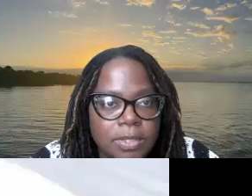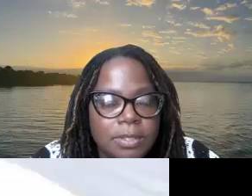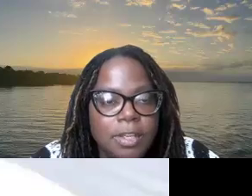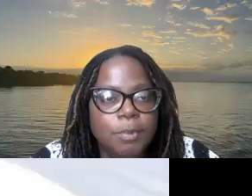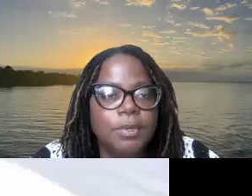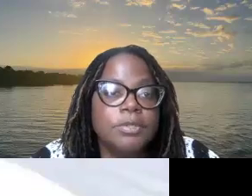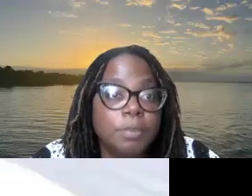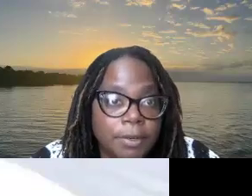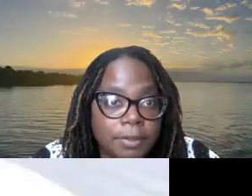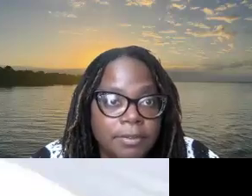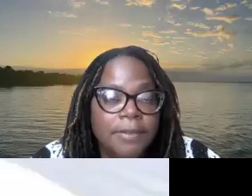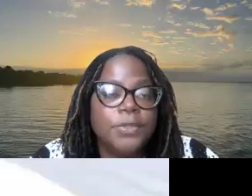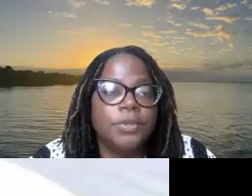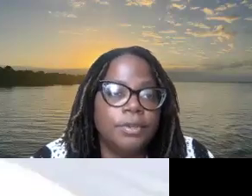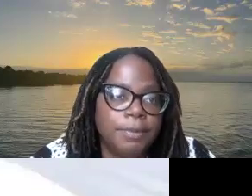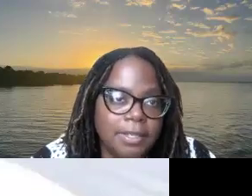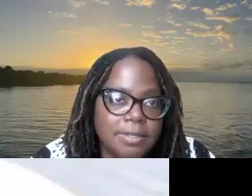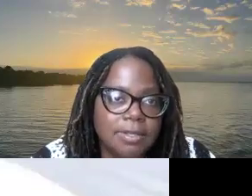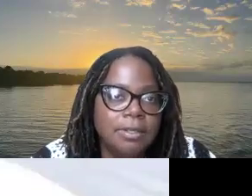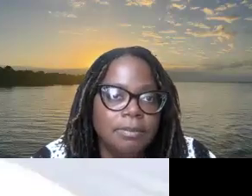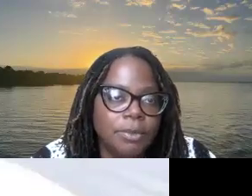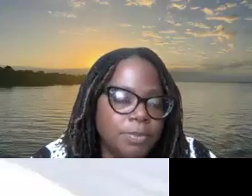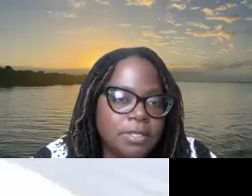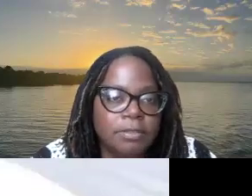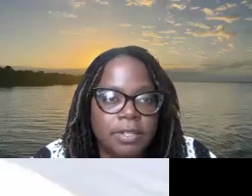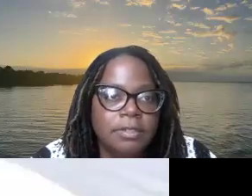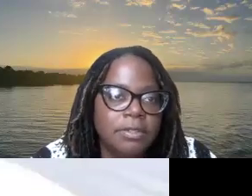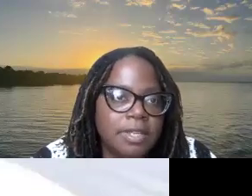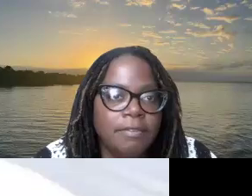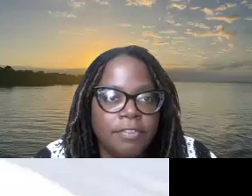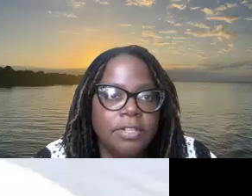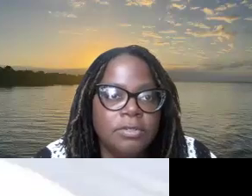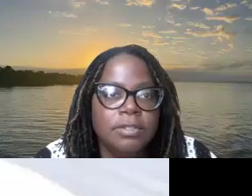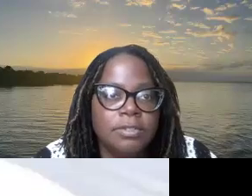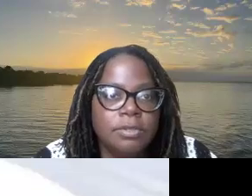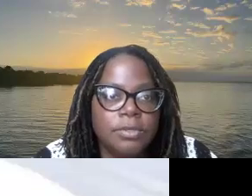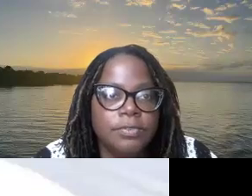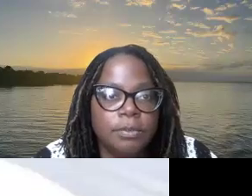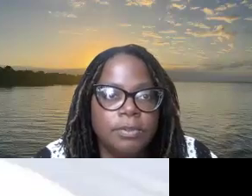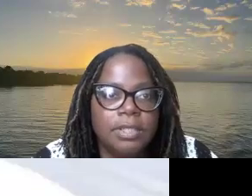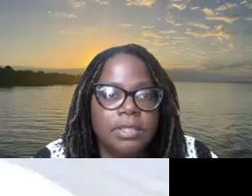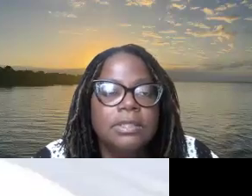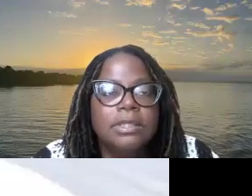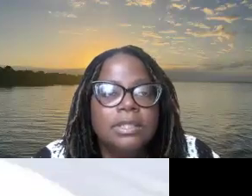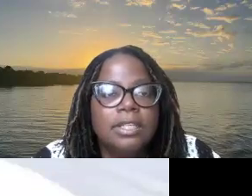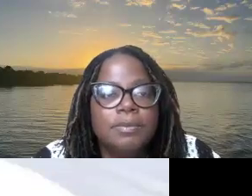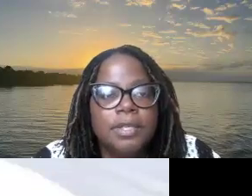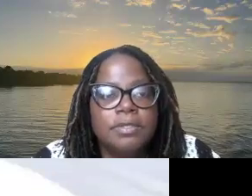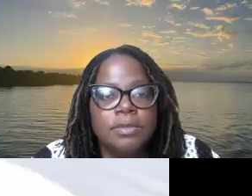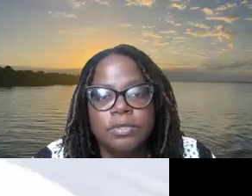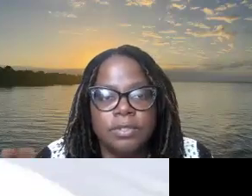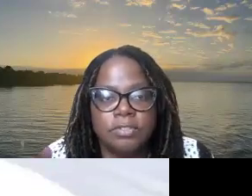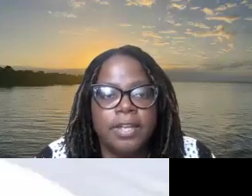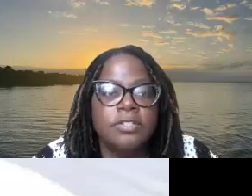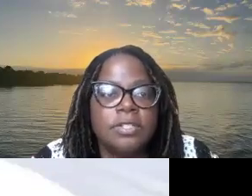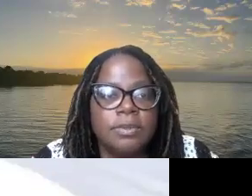use mostly, but we also partner with our banks, and most banks and credit unions have a financial literacy course for community.